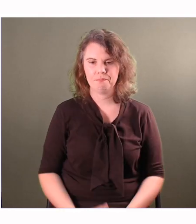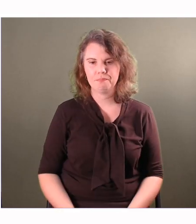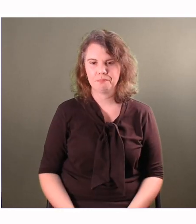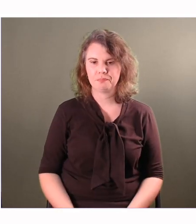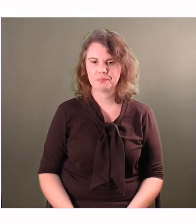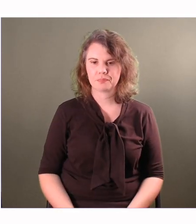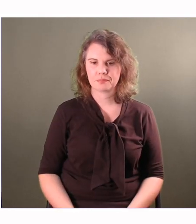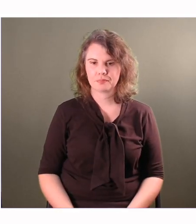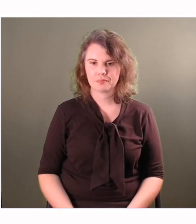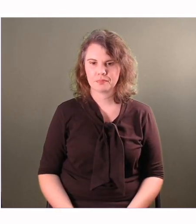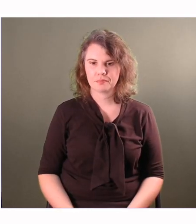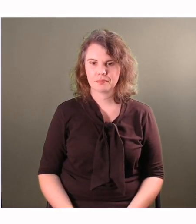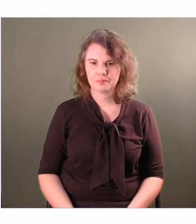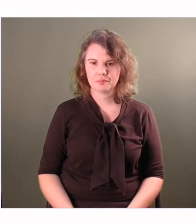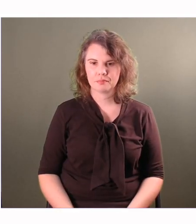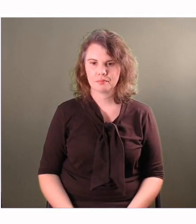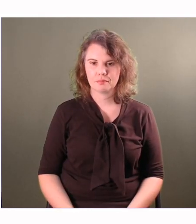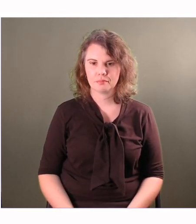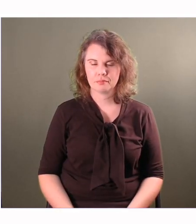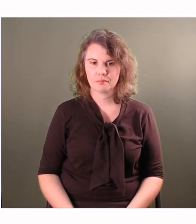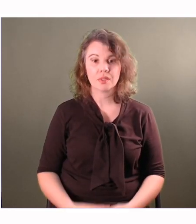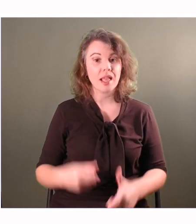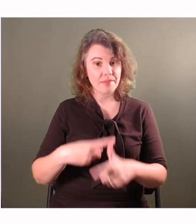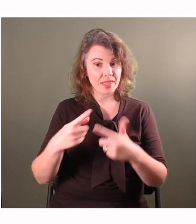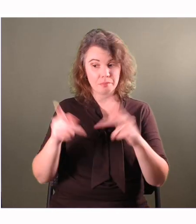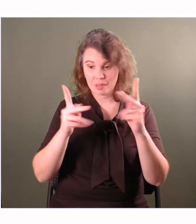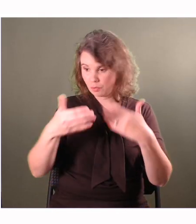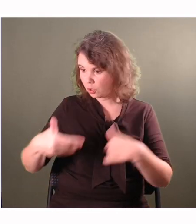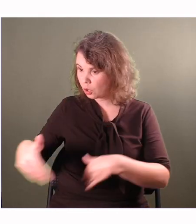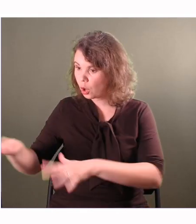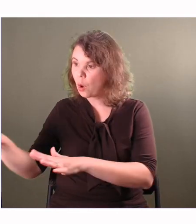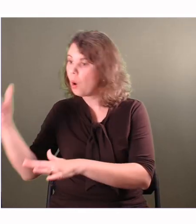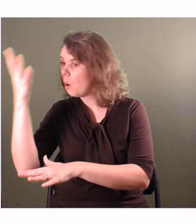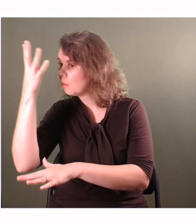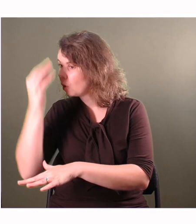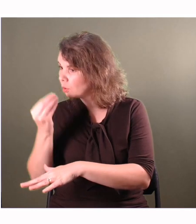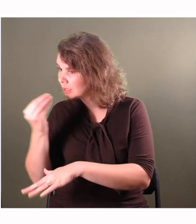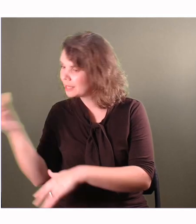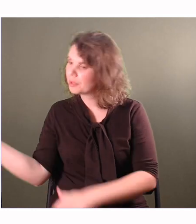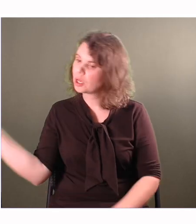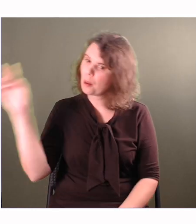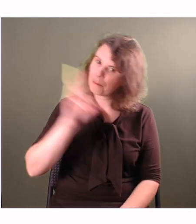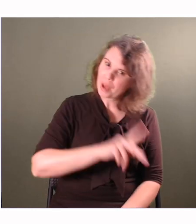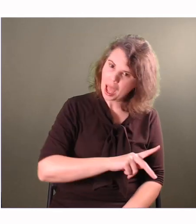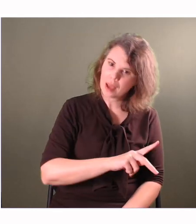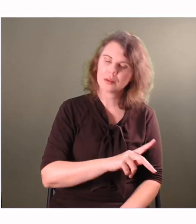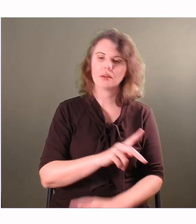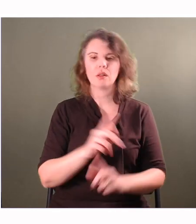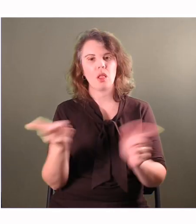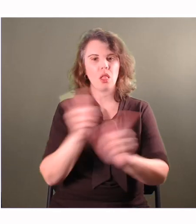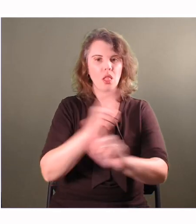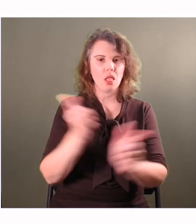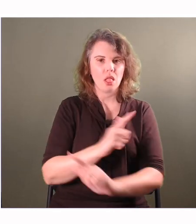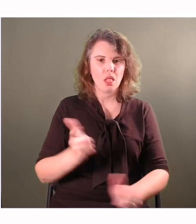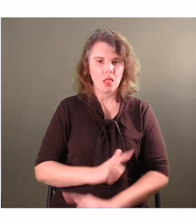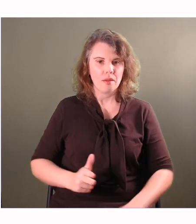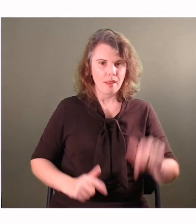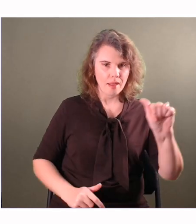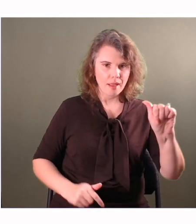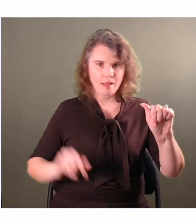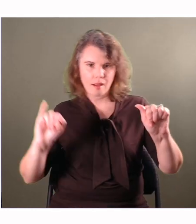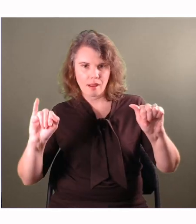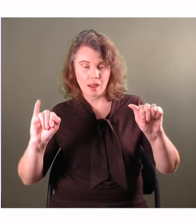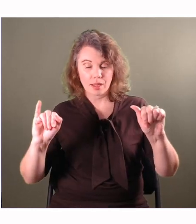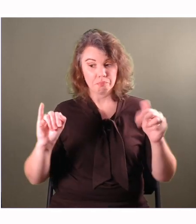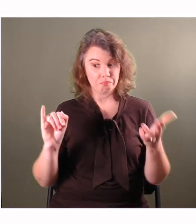And then we let people go home, go to sleep, and when they come back, we'll interleave the trials, and